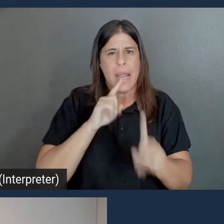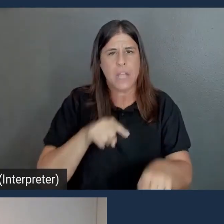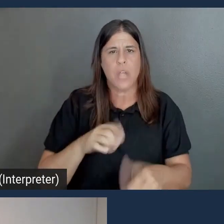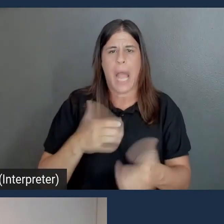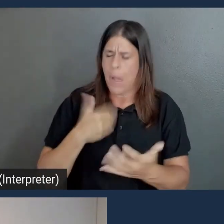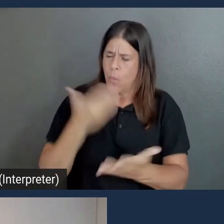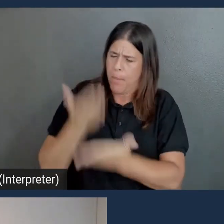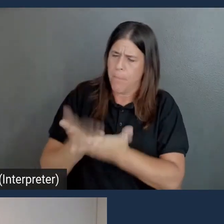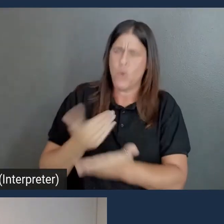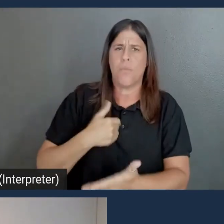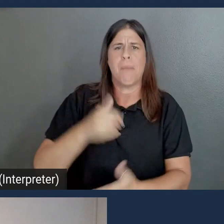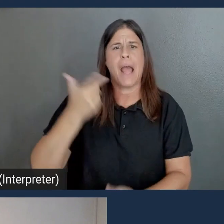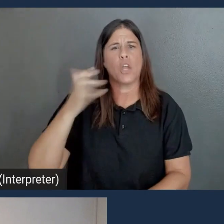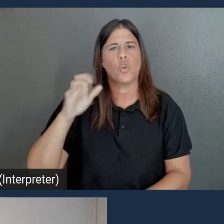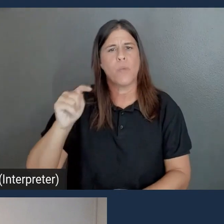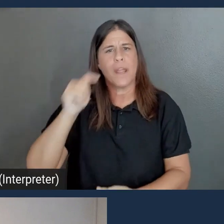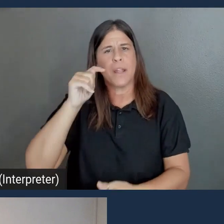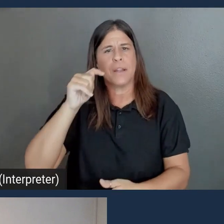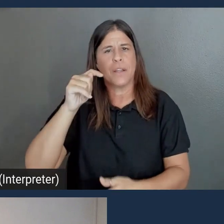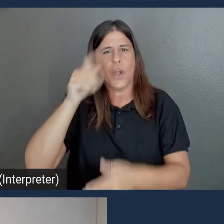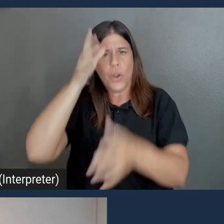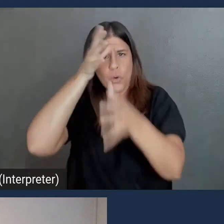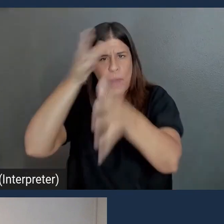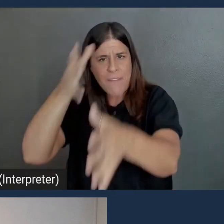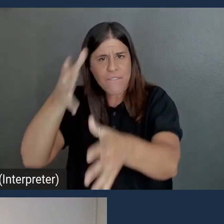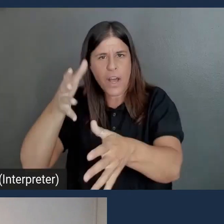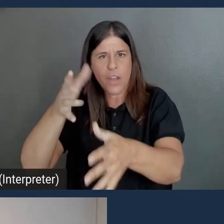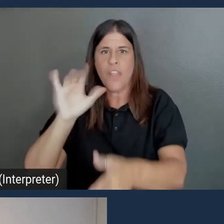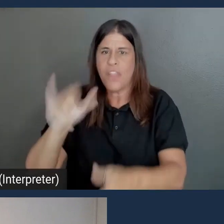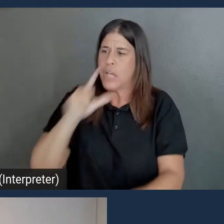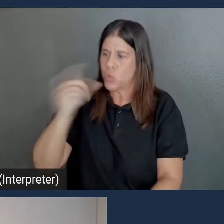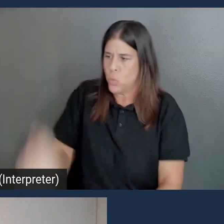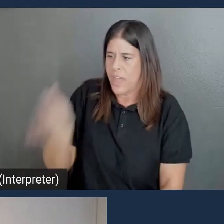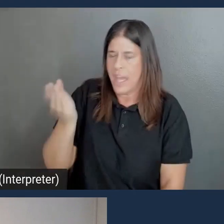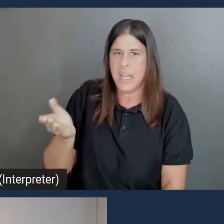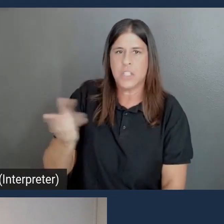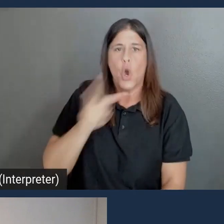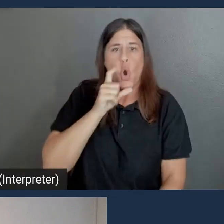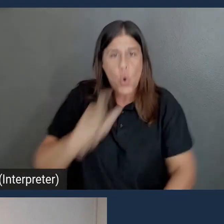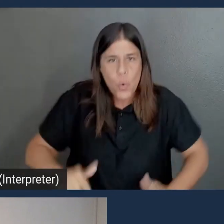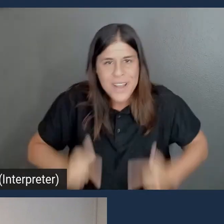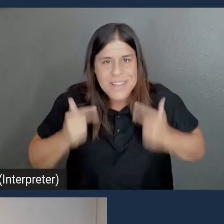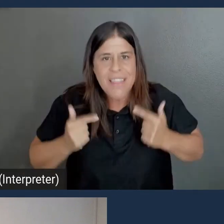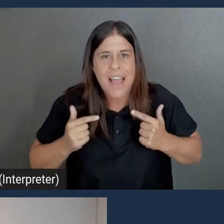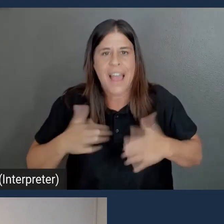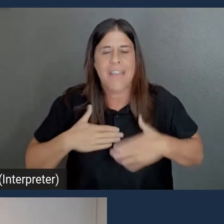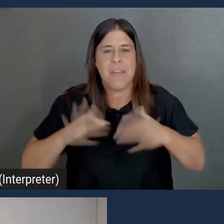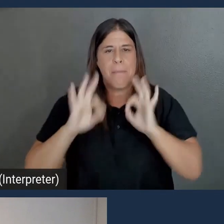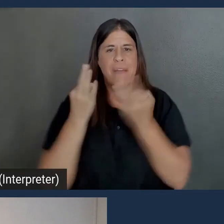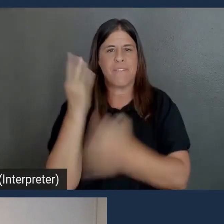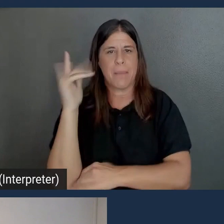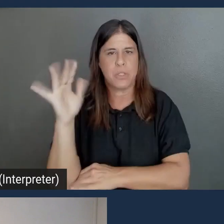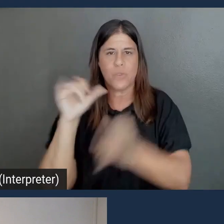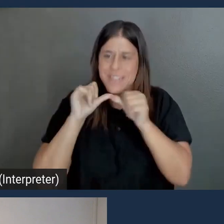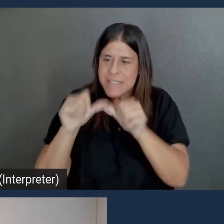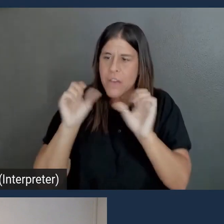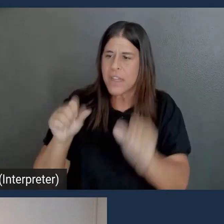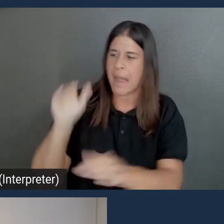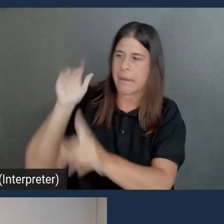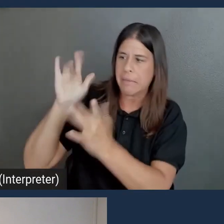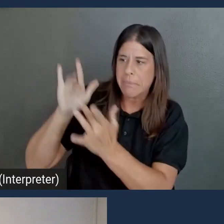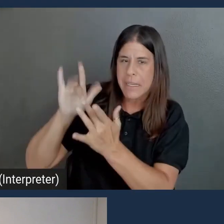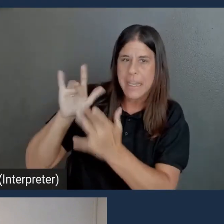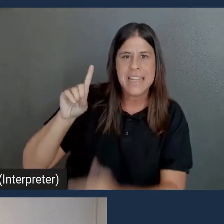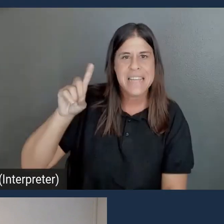great grandfather is who I thought it is. So who is alive in my family tree still that I can get a DNA